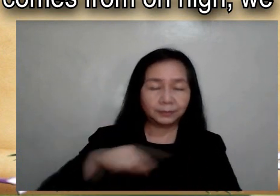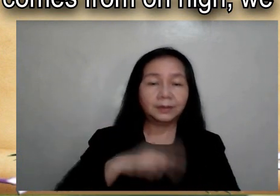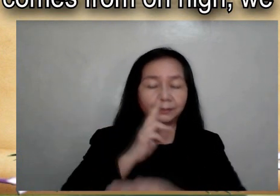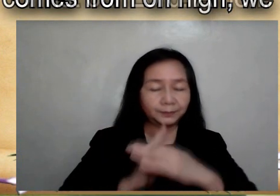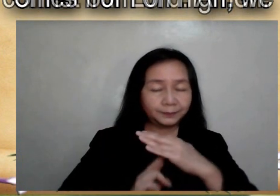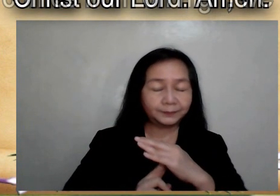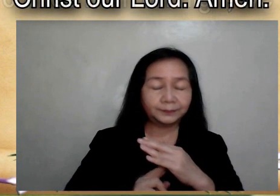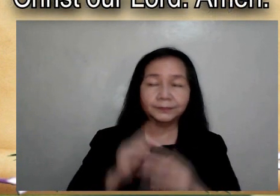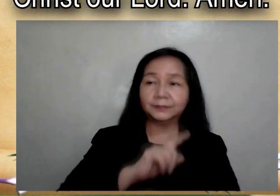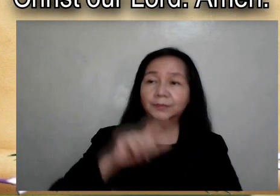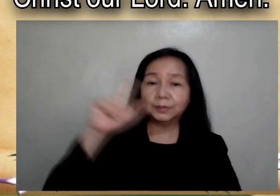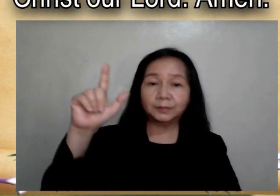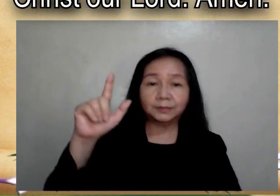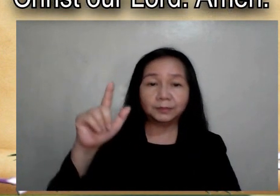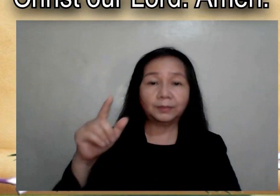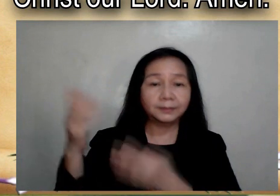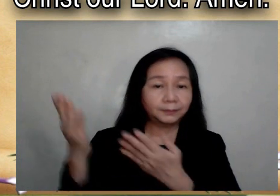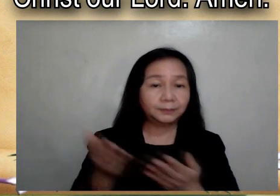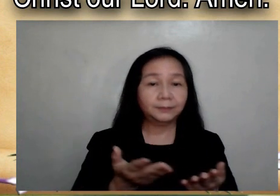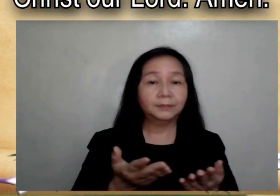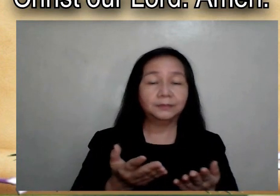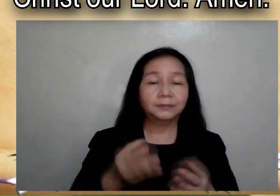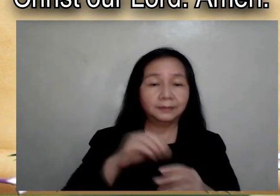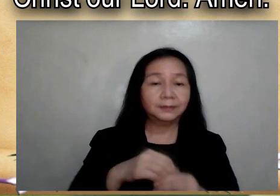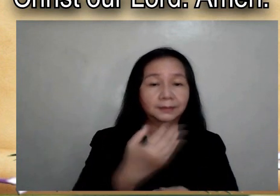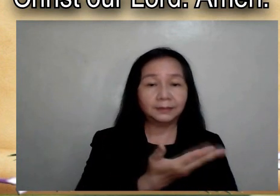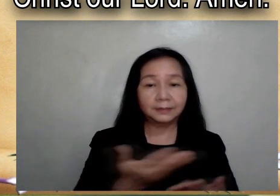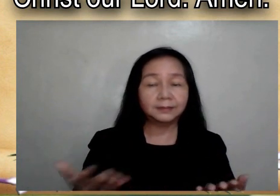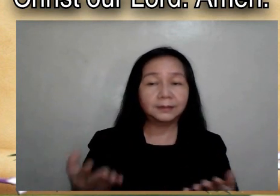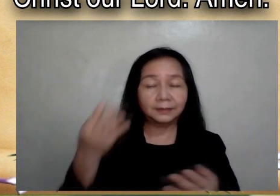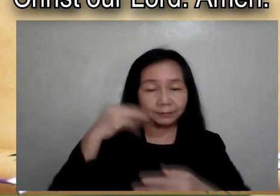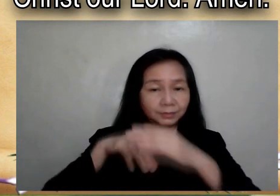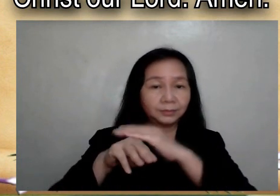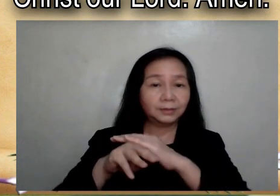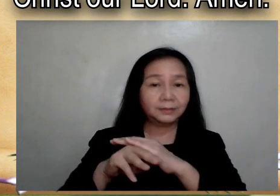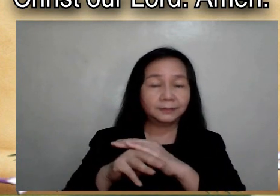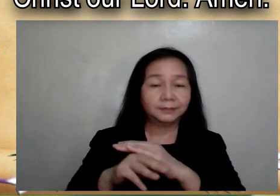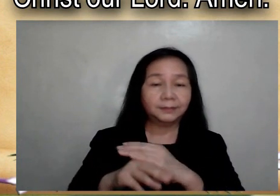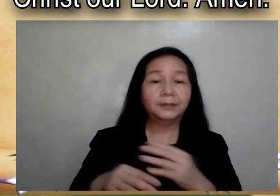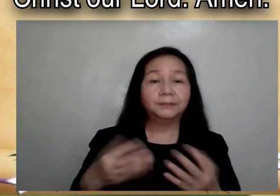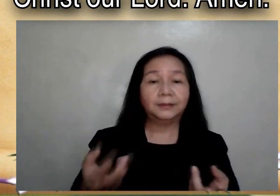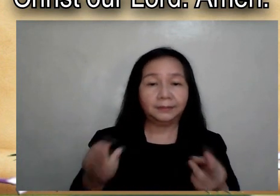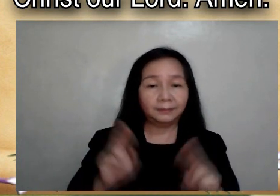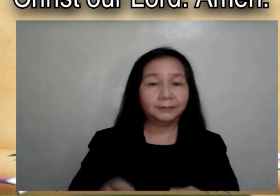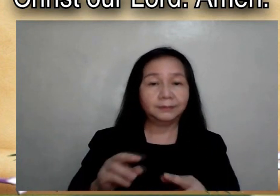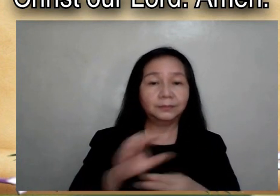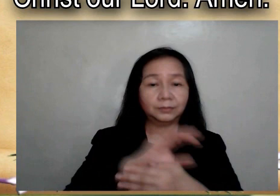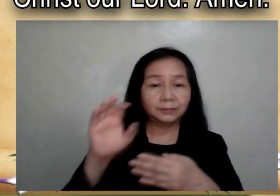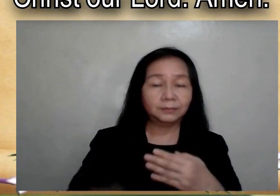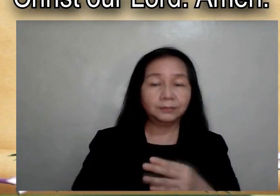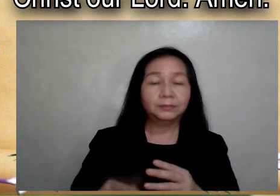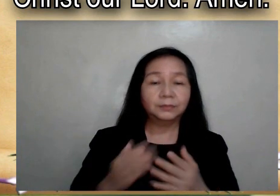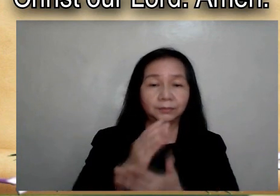high, we humbly entreat you, O Lord, that what is being brought about in us in mystery may come to